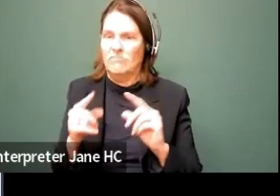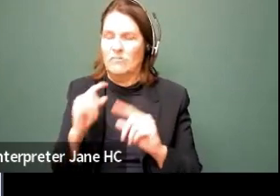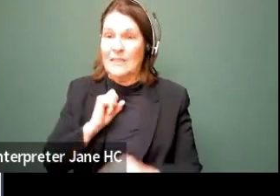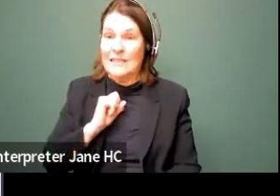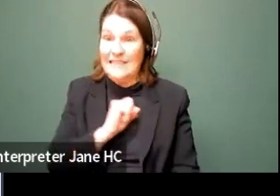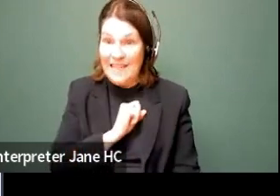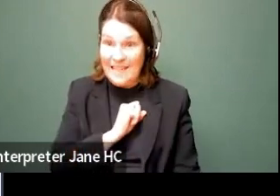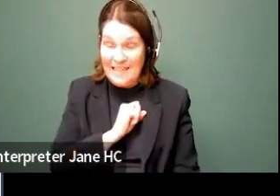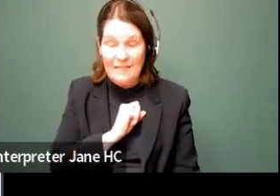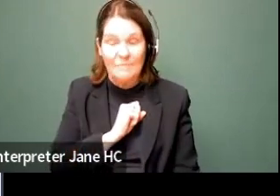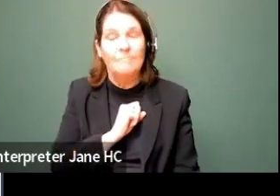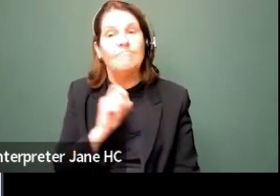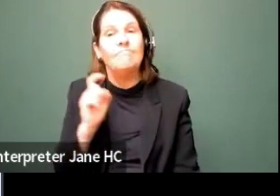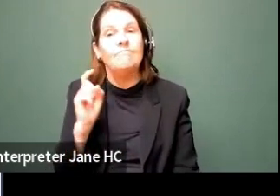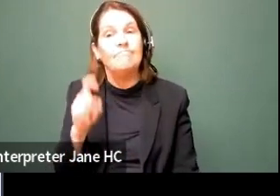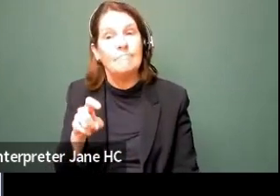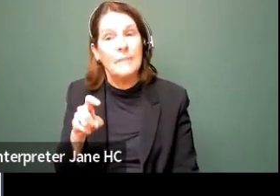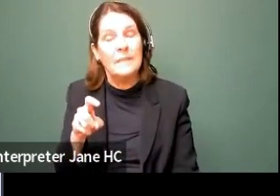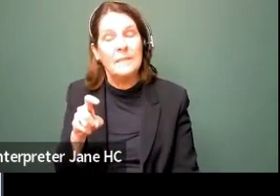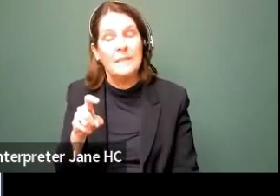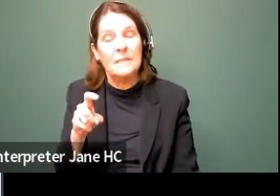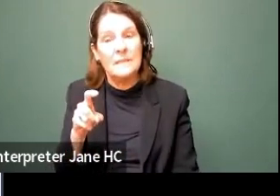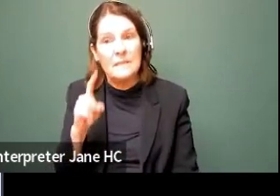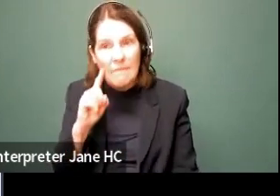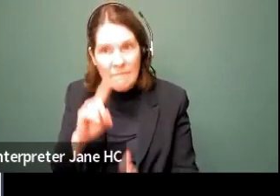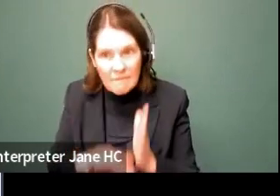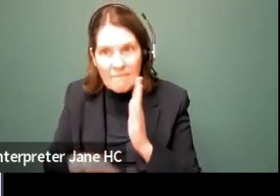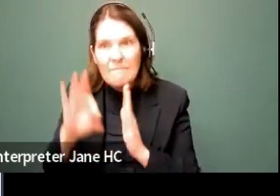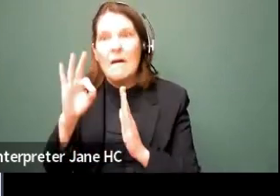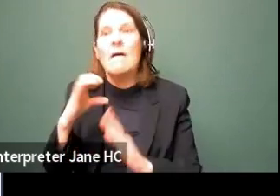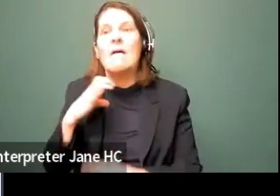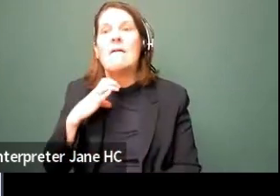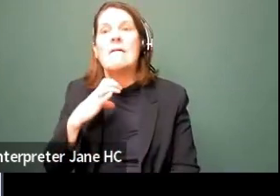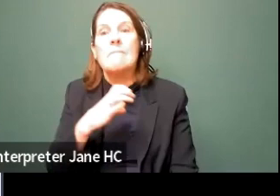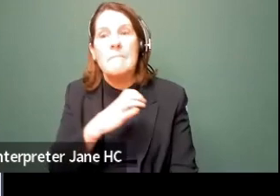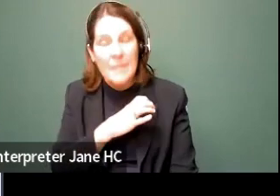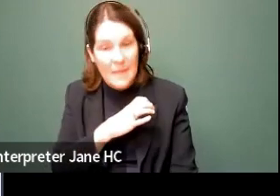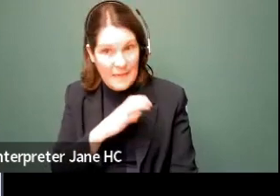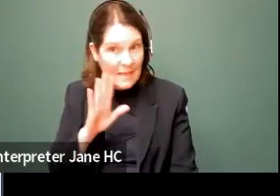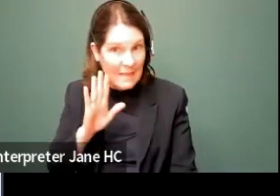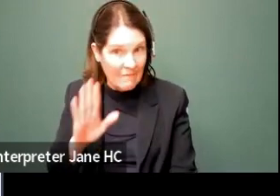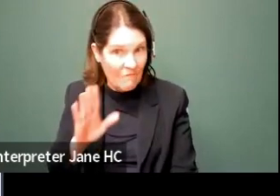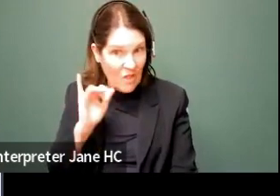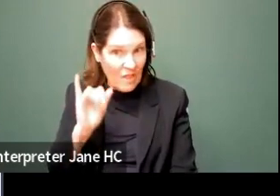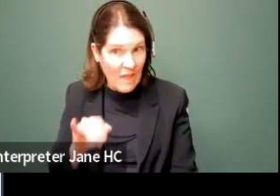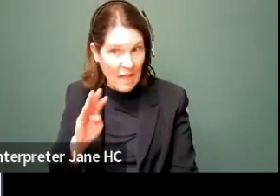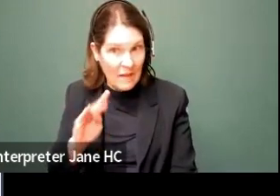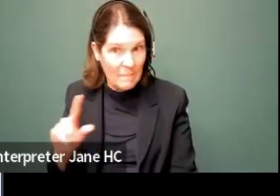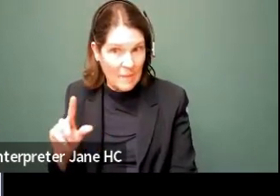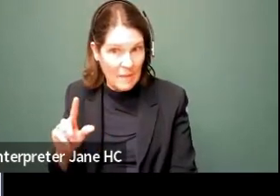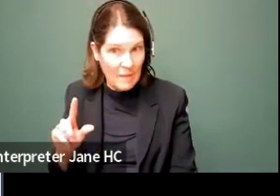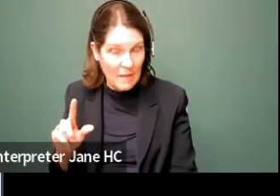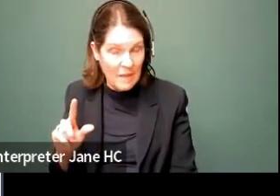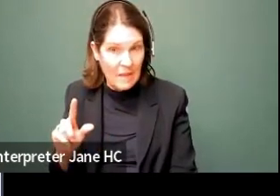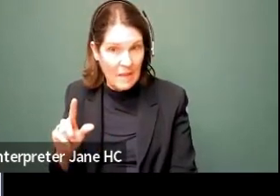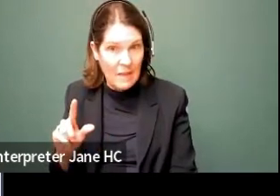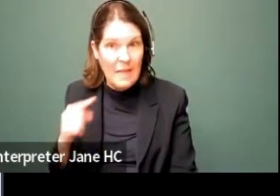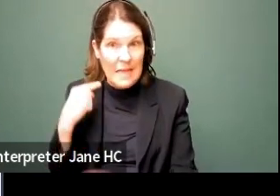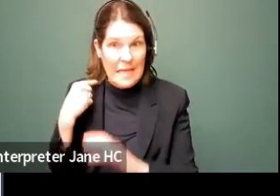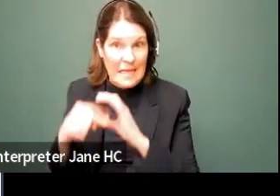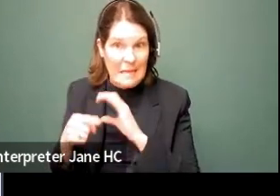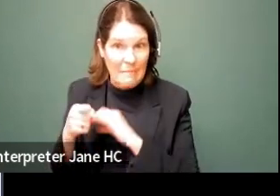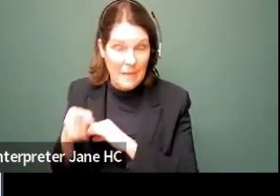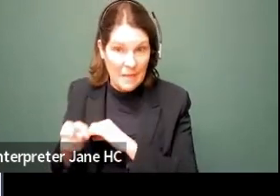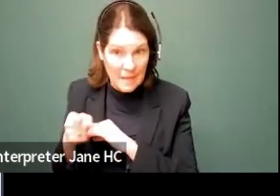have to look up the committee that bill is being heard on and email